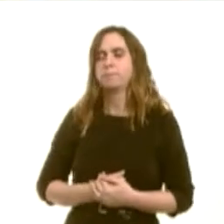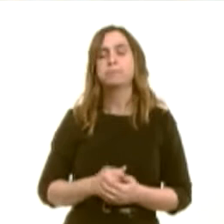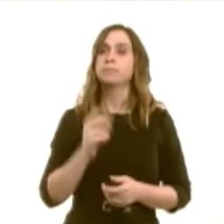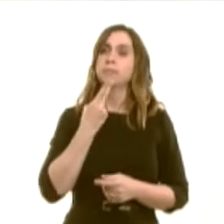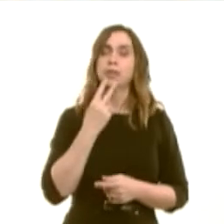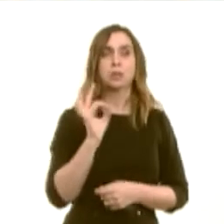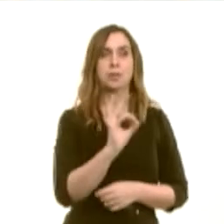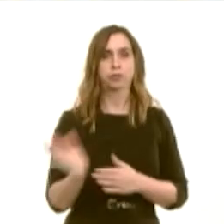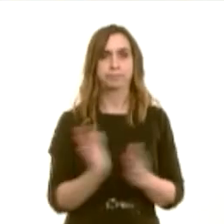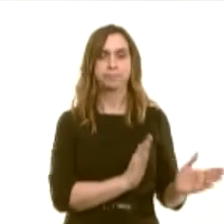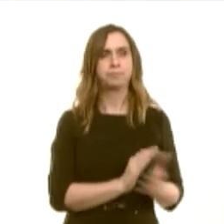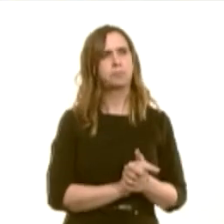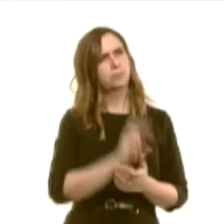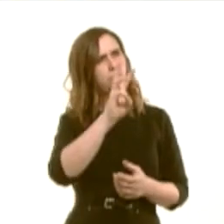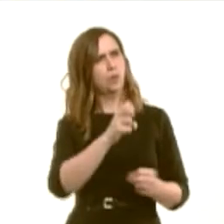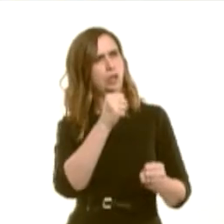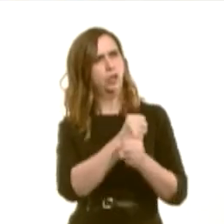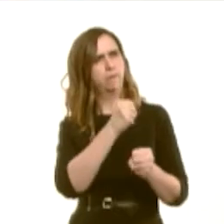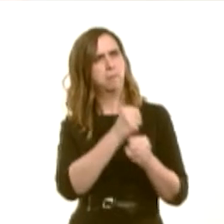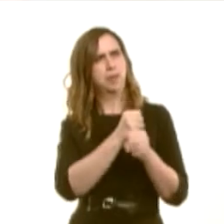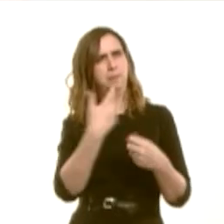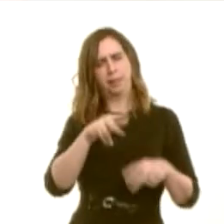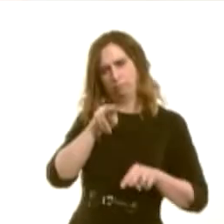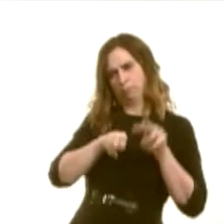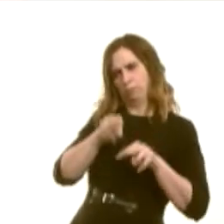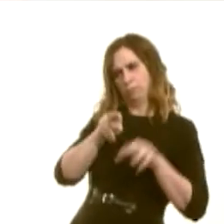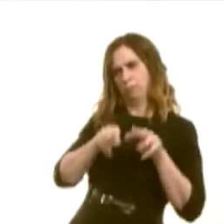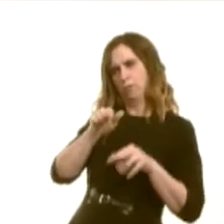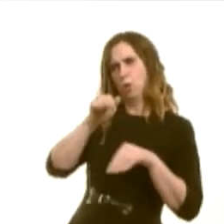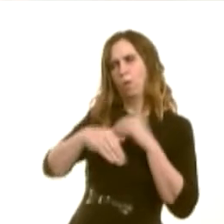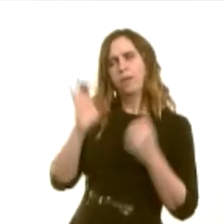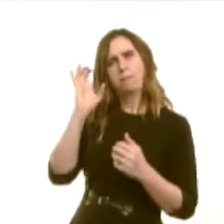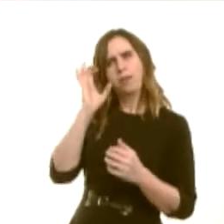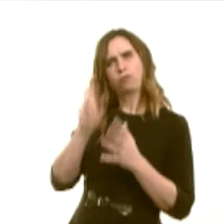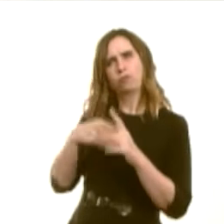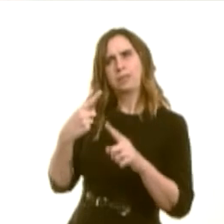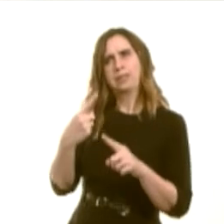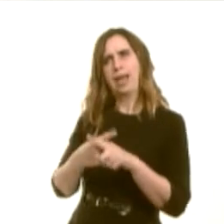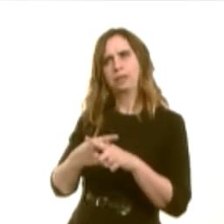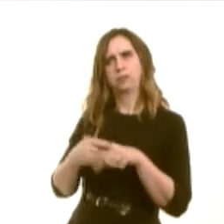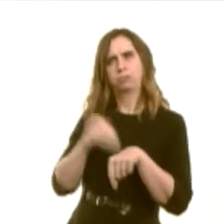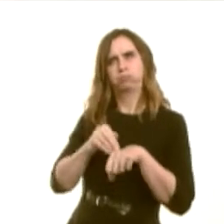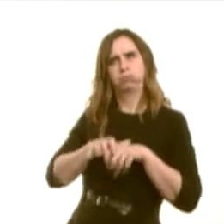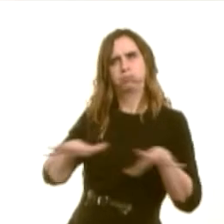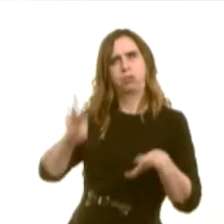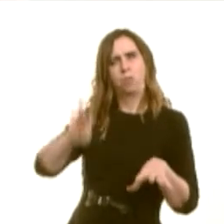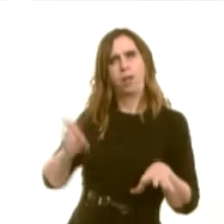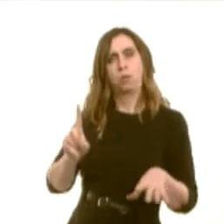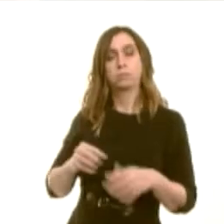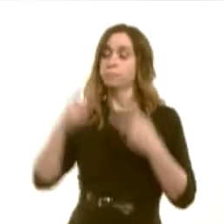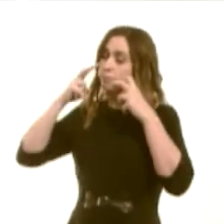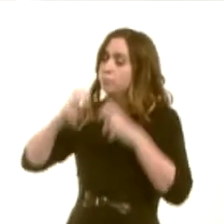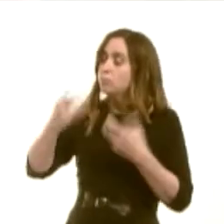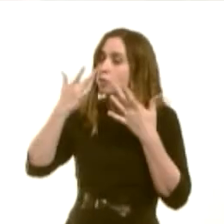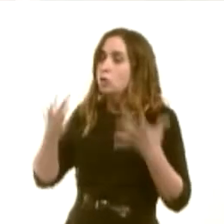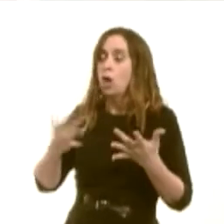What assessment has the Welsh Government made of the impact of the bedroom tax in Wales? Well, our research has shown the impact of the